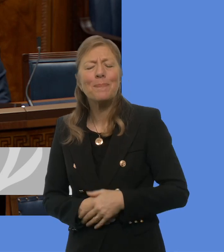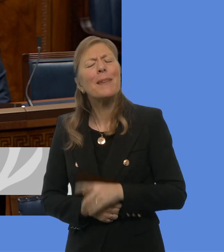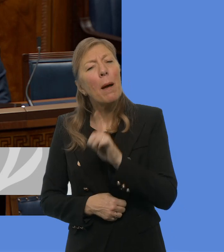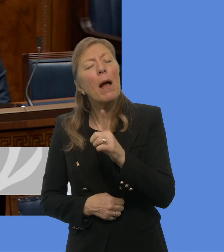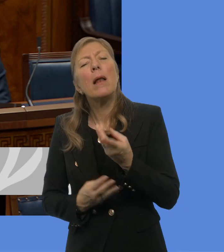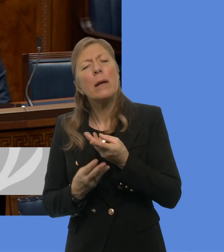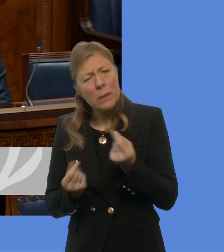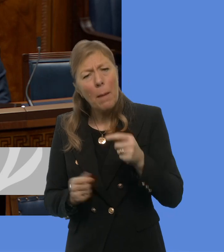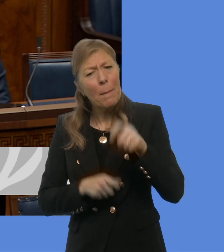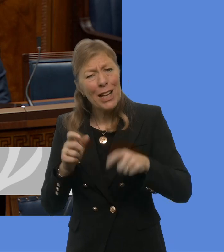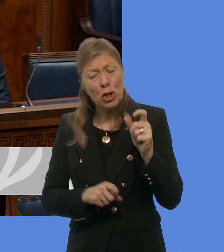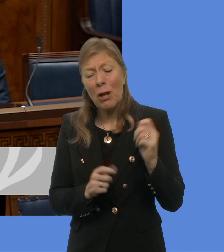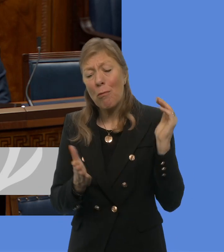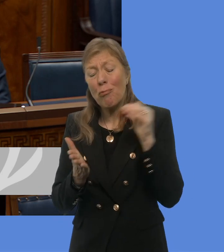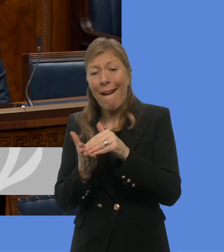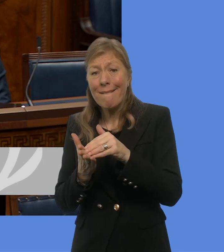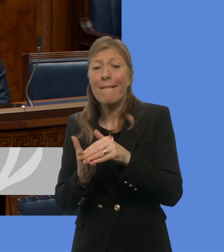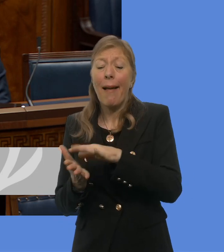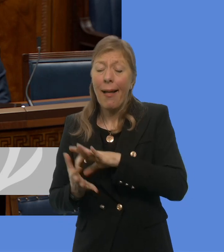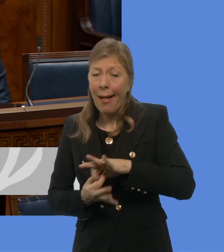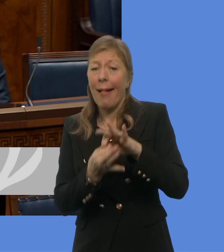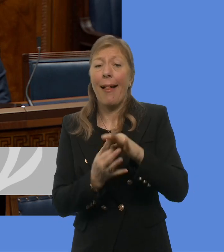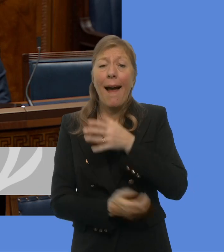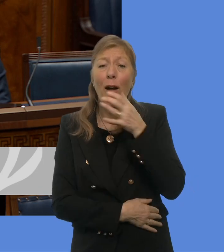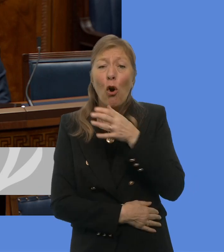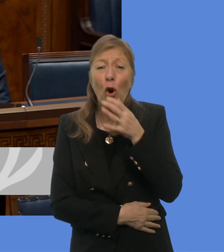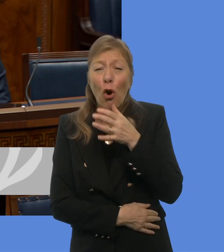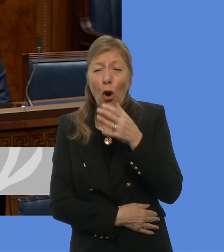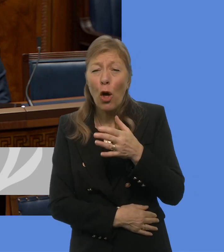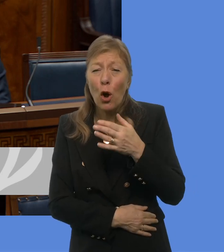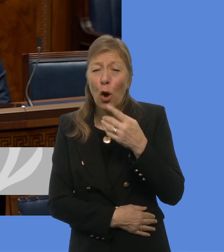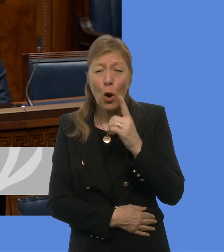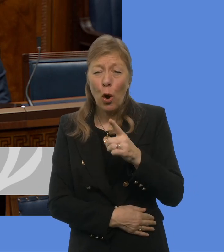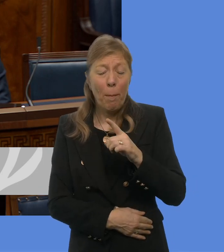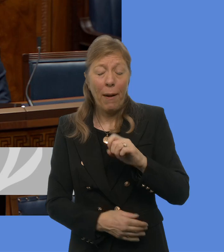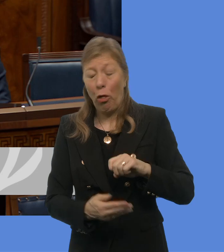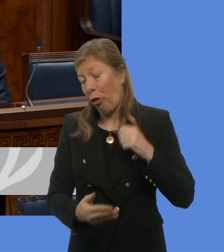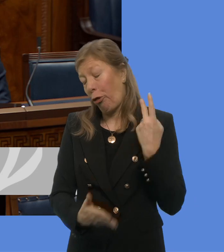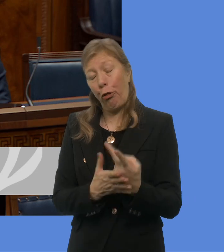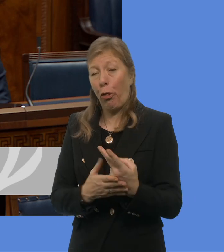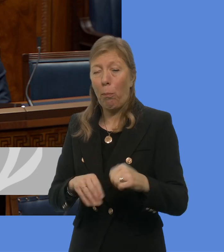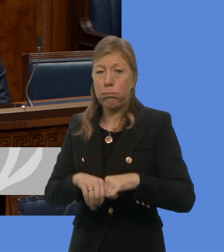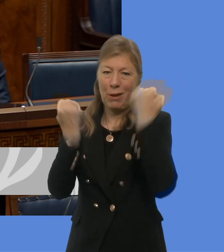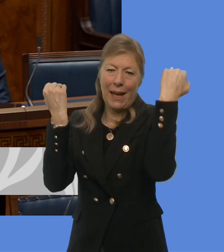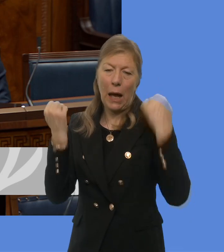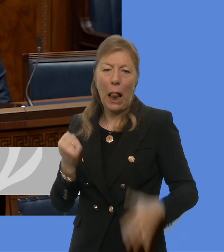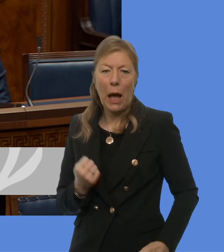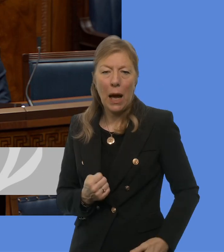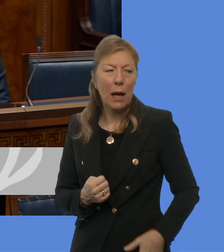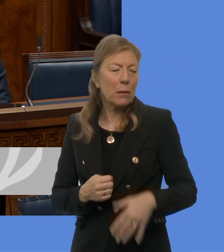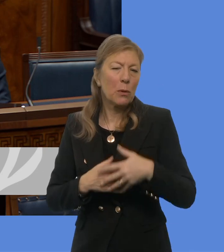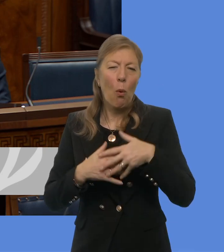may have been a factor, for example with a fracture or a head injury due to a fall, or they may present with symptoms of liver